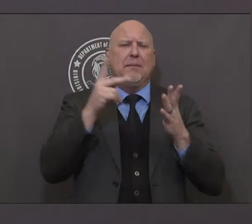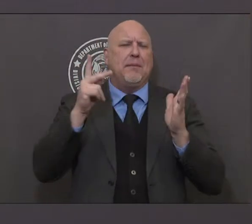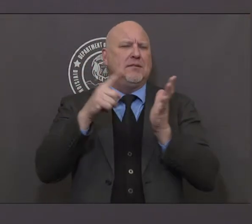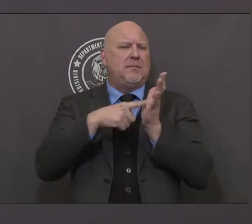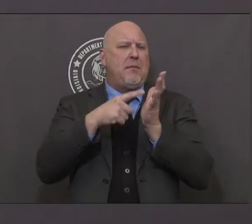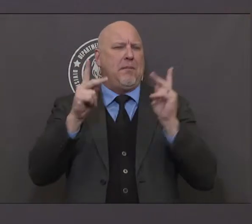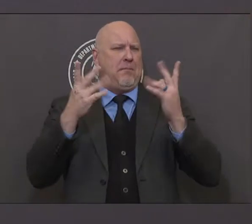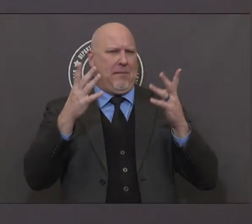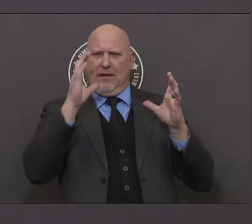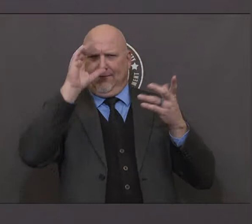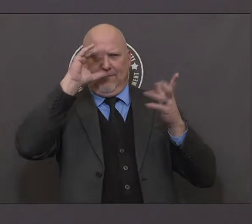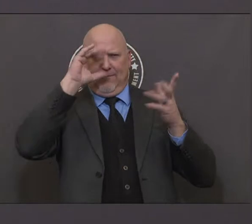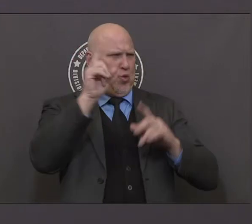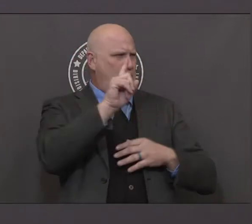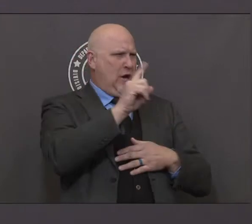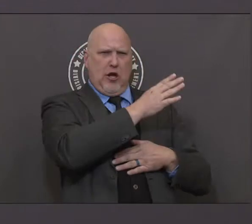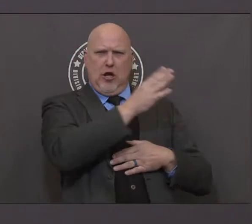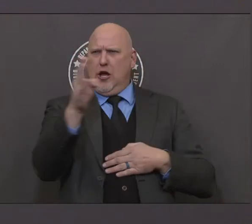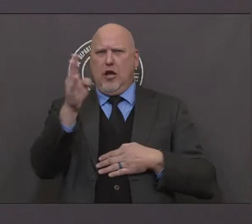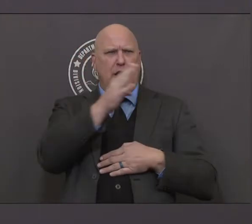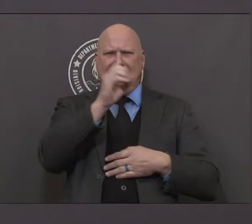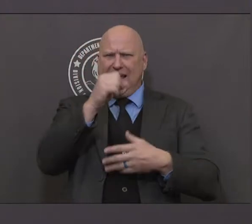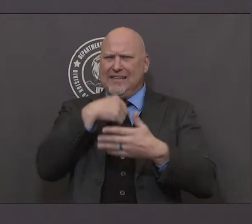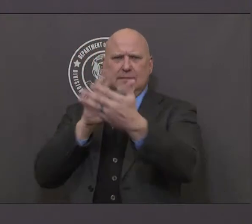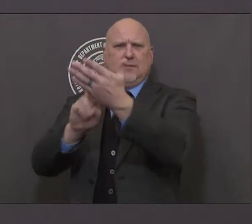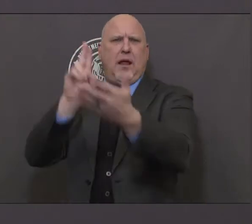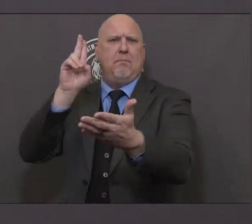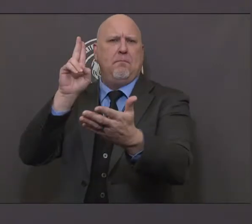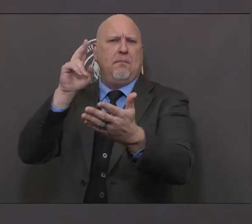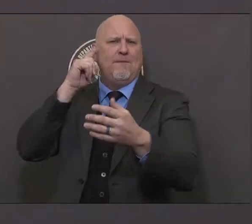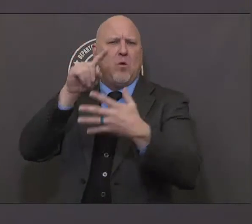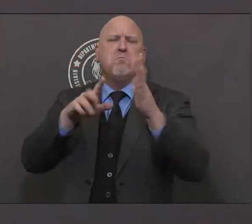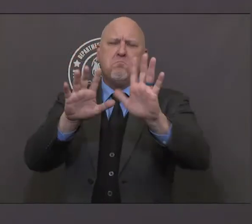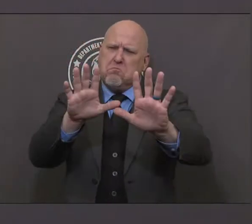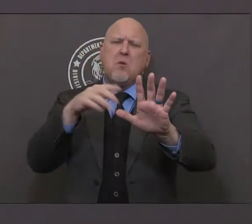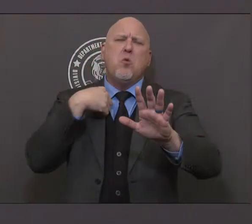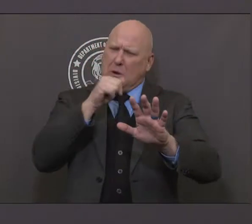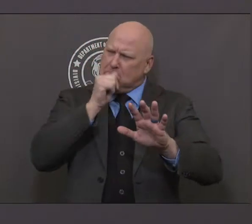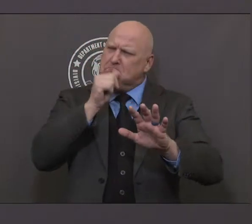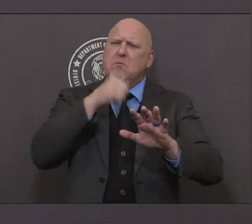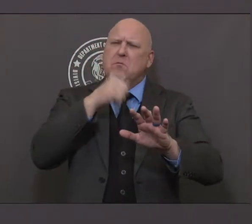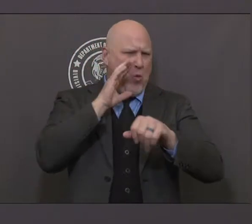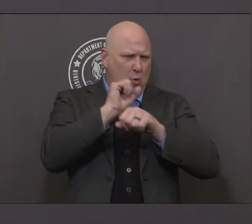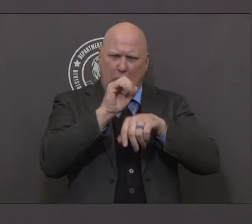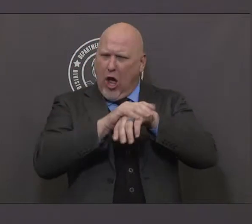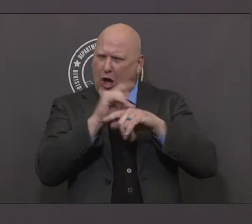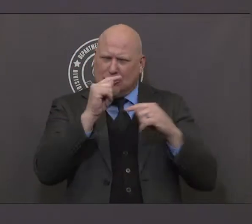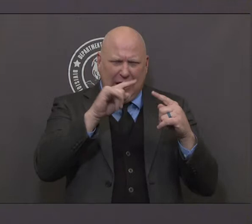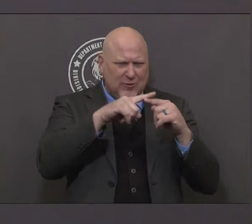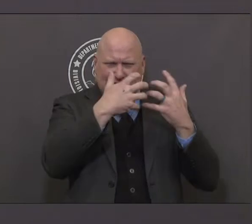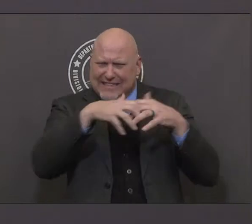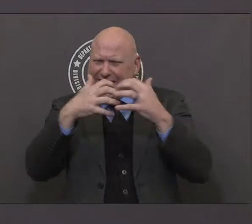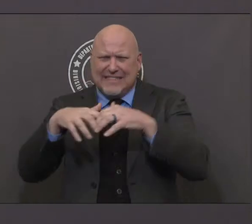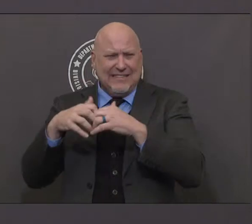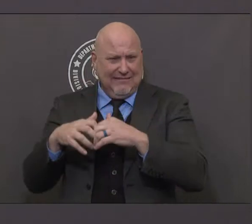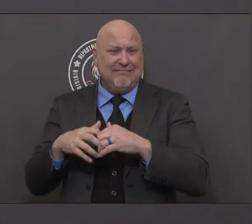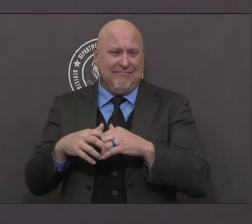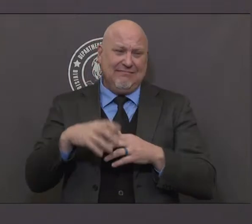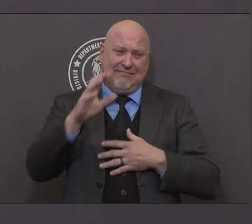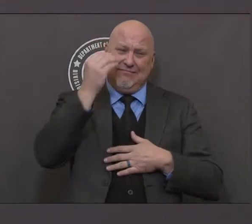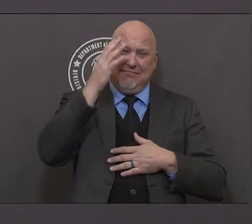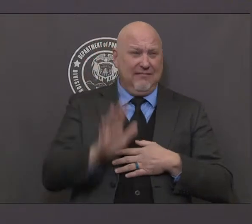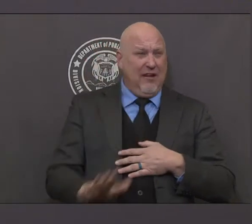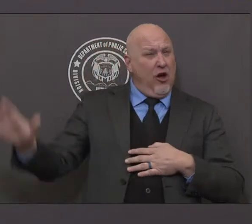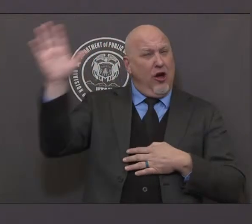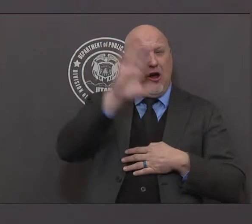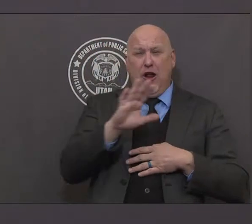online and inline to receive these vaccines. There's going to be, in every state, in every country in the world, there's going to be a little